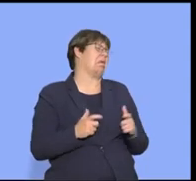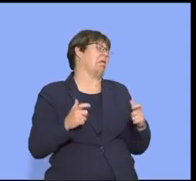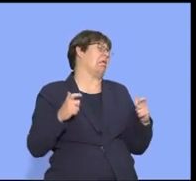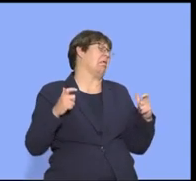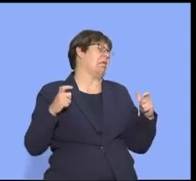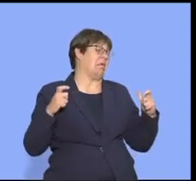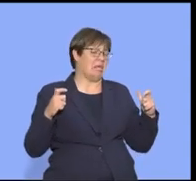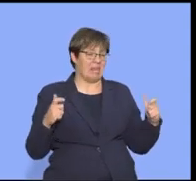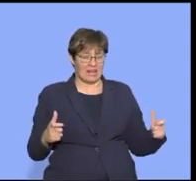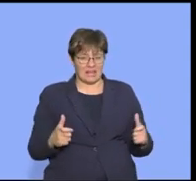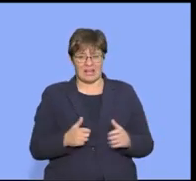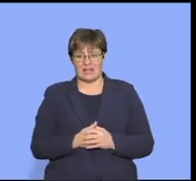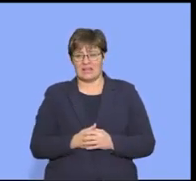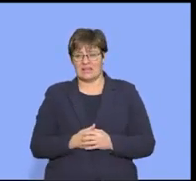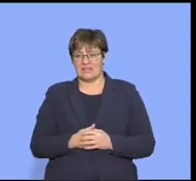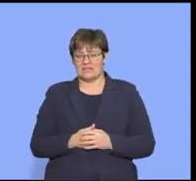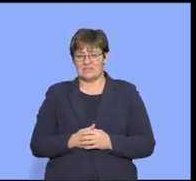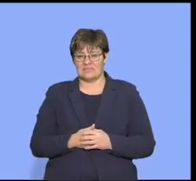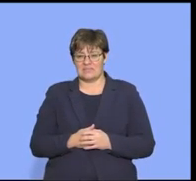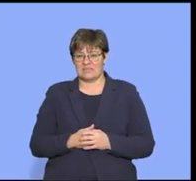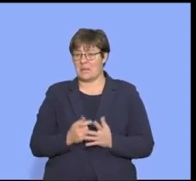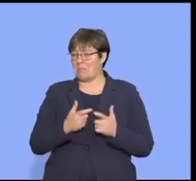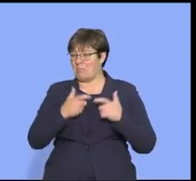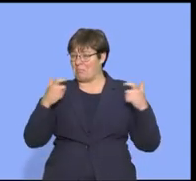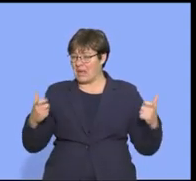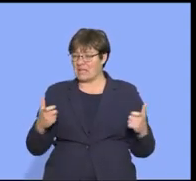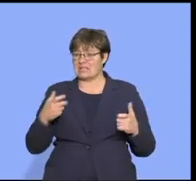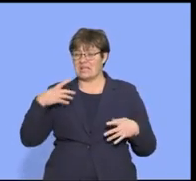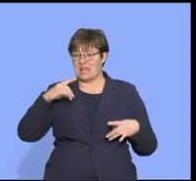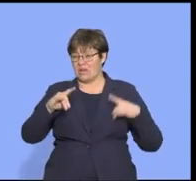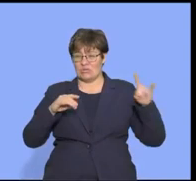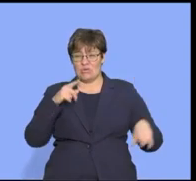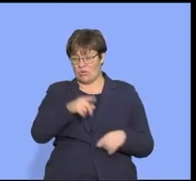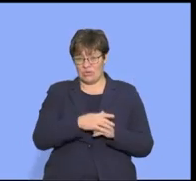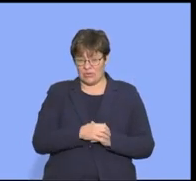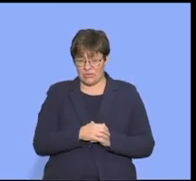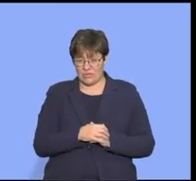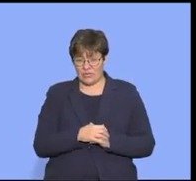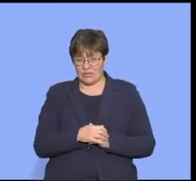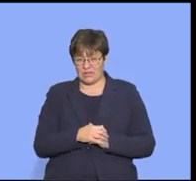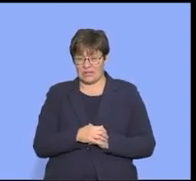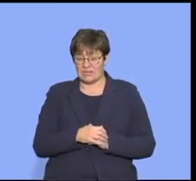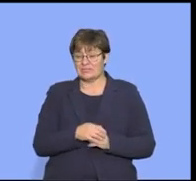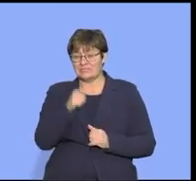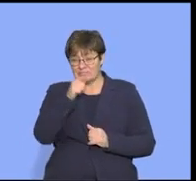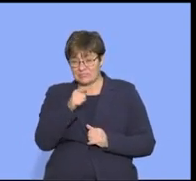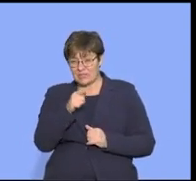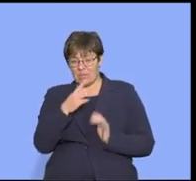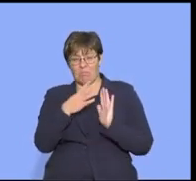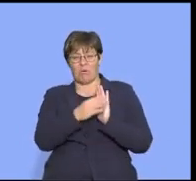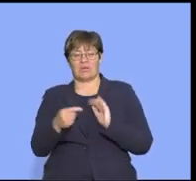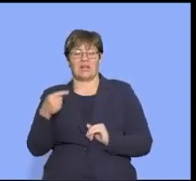absolutely huge. That's the Diplodocus, biggest dinosaur. And if you have a look, here's